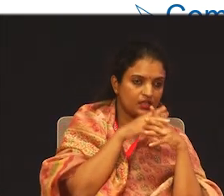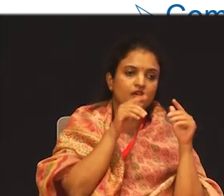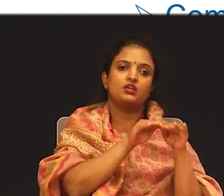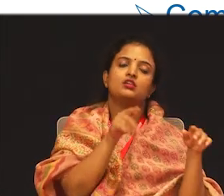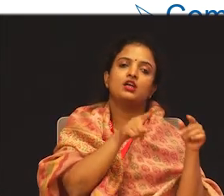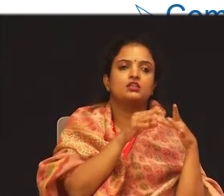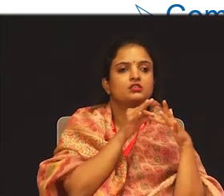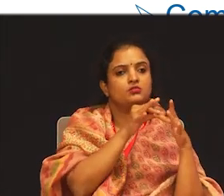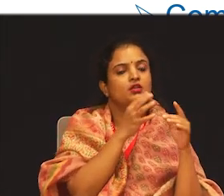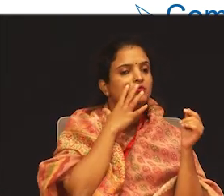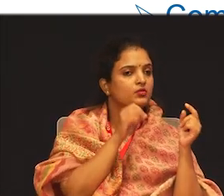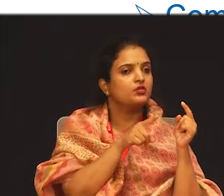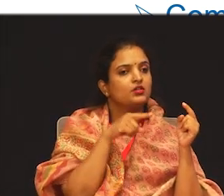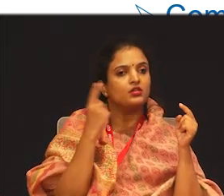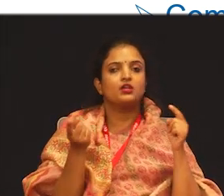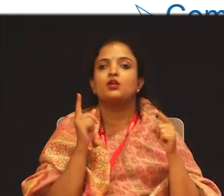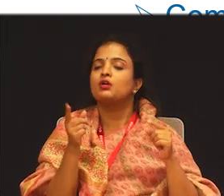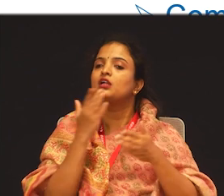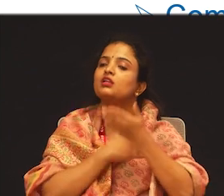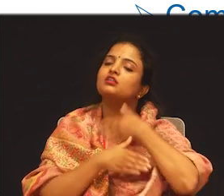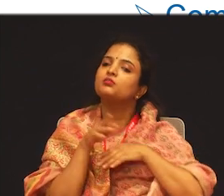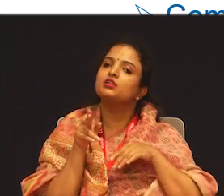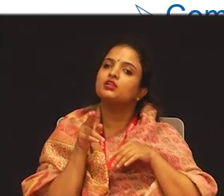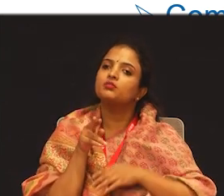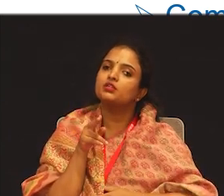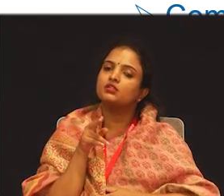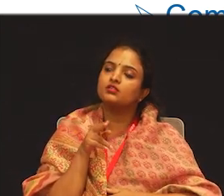needs. Then who are children with disabilities?